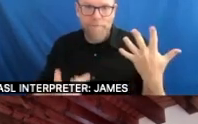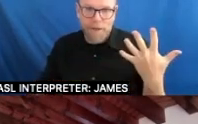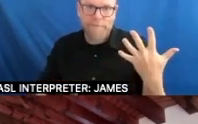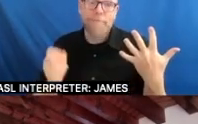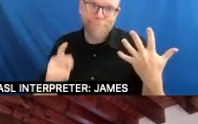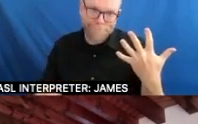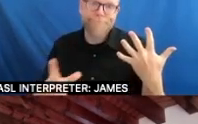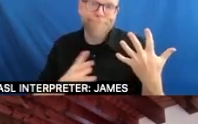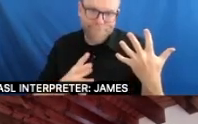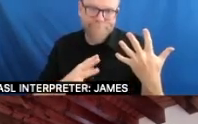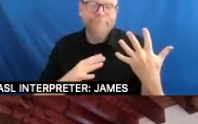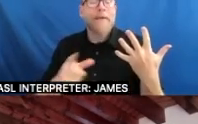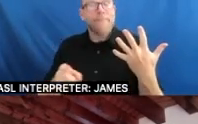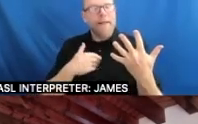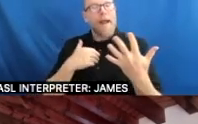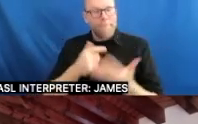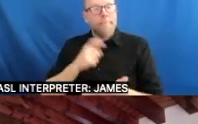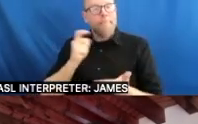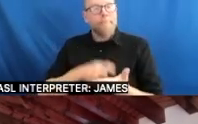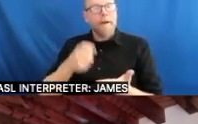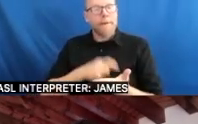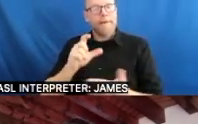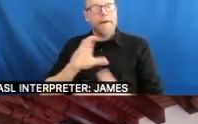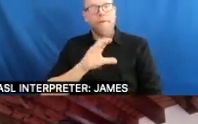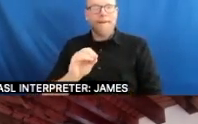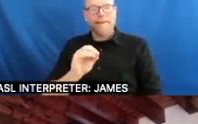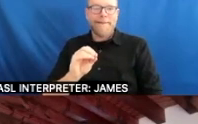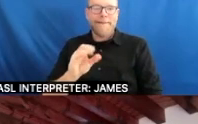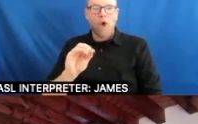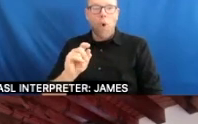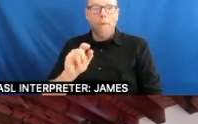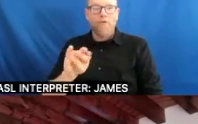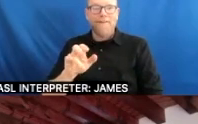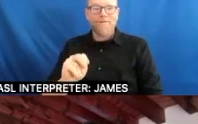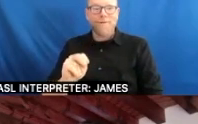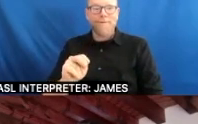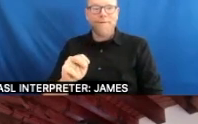their cooperative mining co-op, and they've decided,